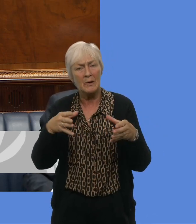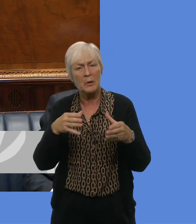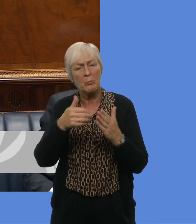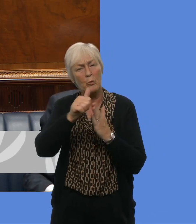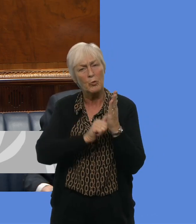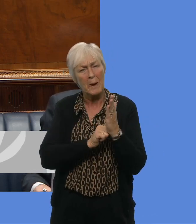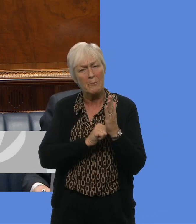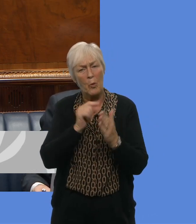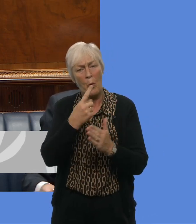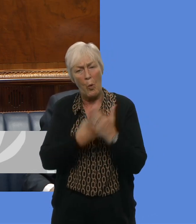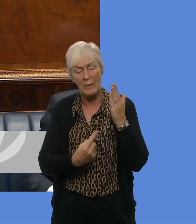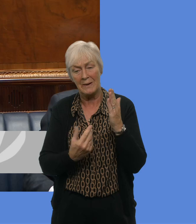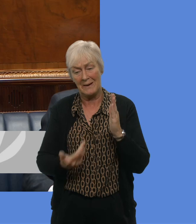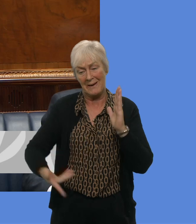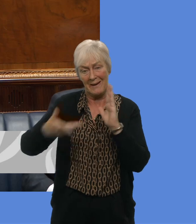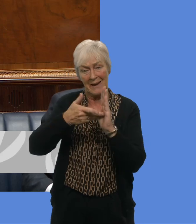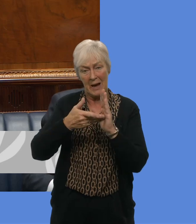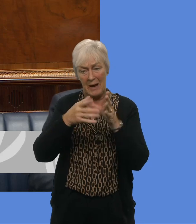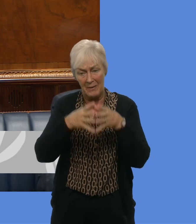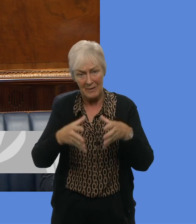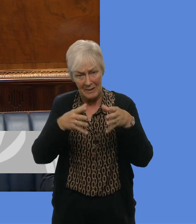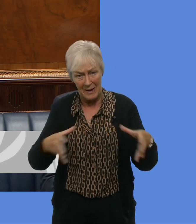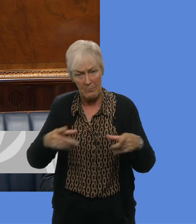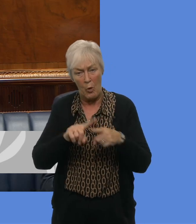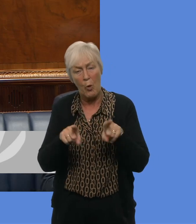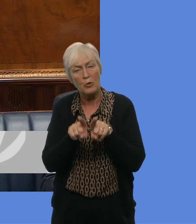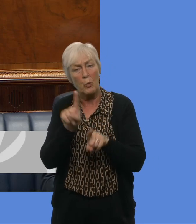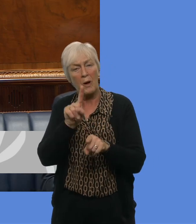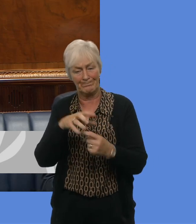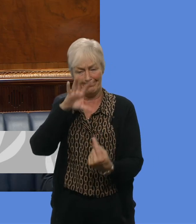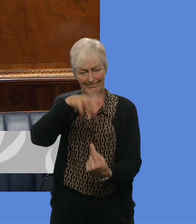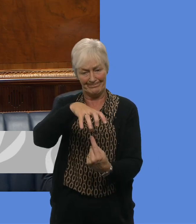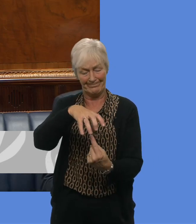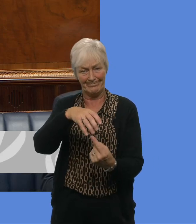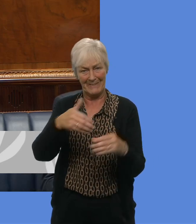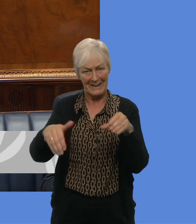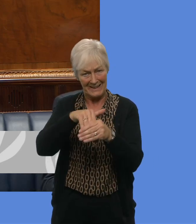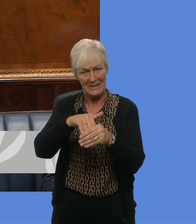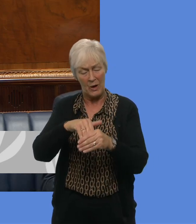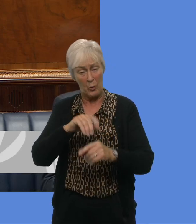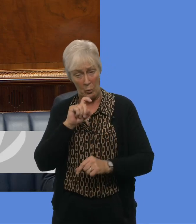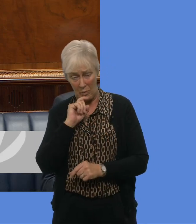only creates capacity but also enhances facilities. Will the Minister